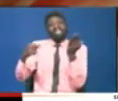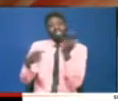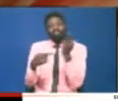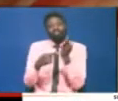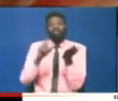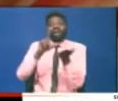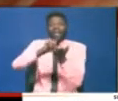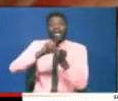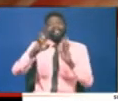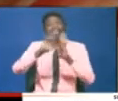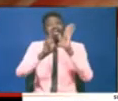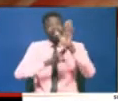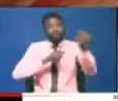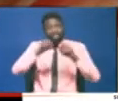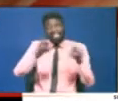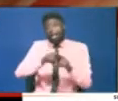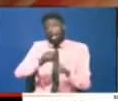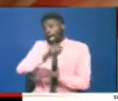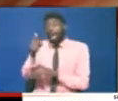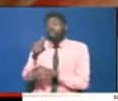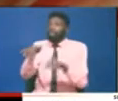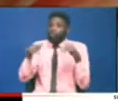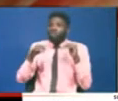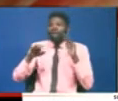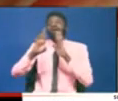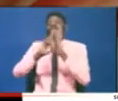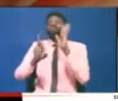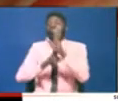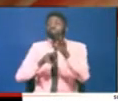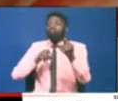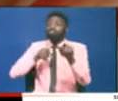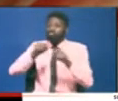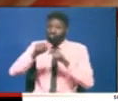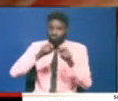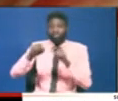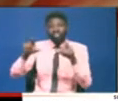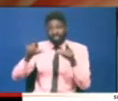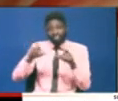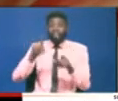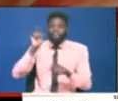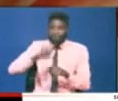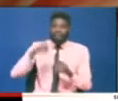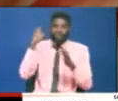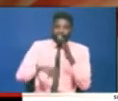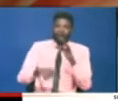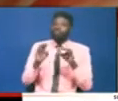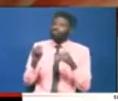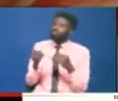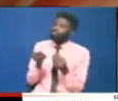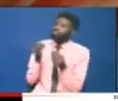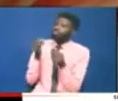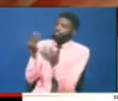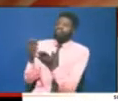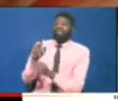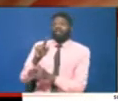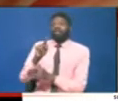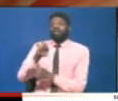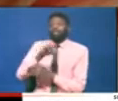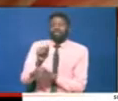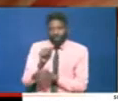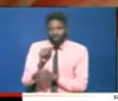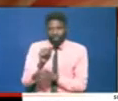yet to get an operating license will be required to remit the excise tax to the Kenya Revenue Authority on behalf of borrowers from